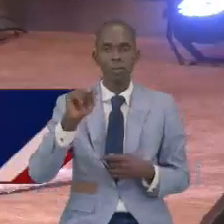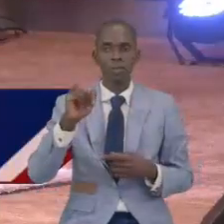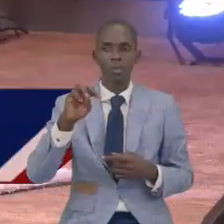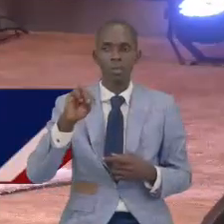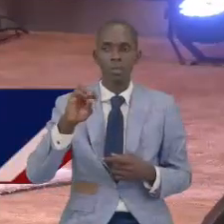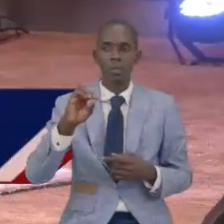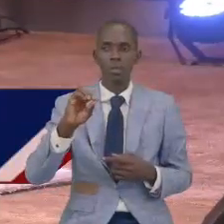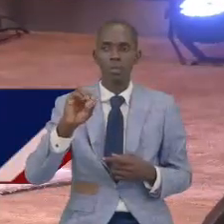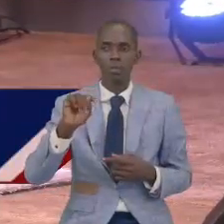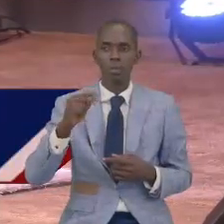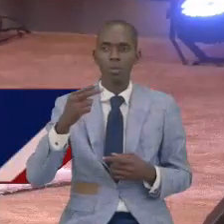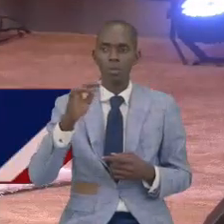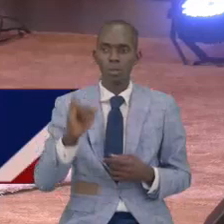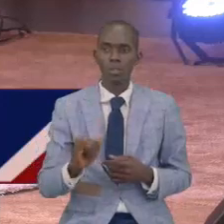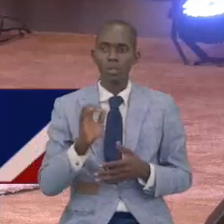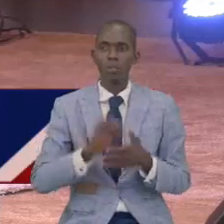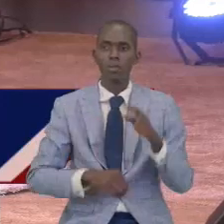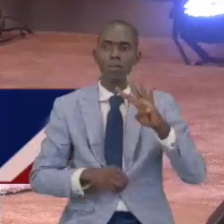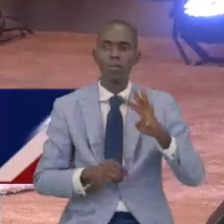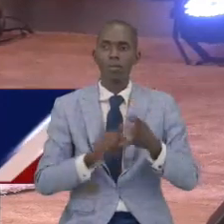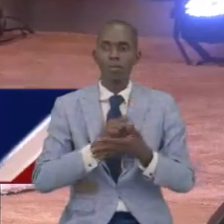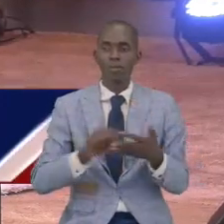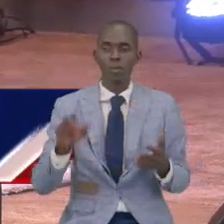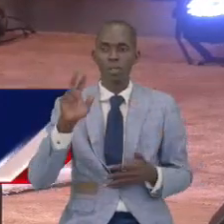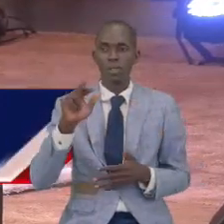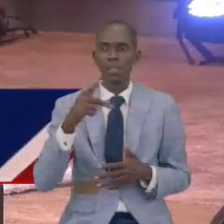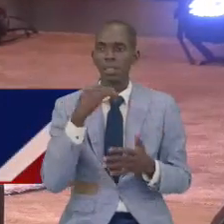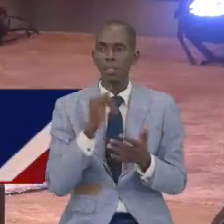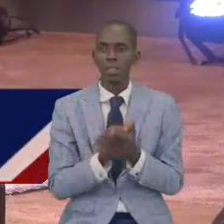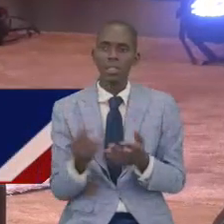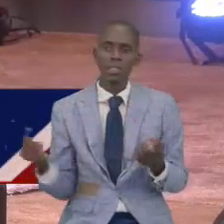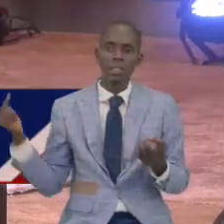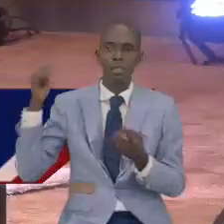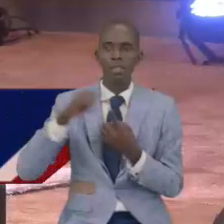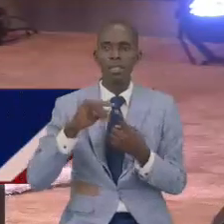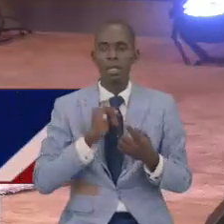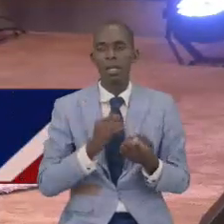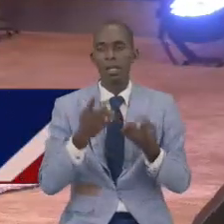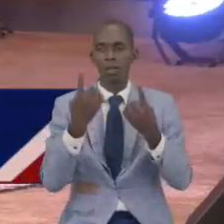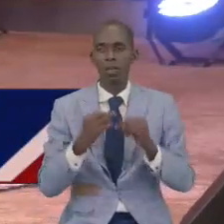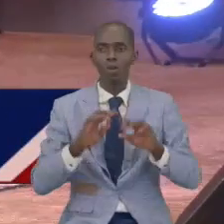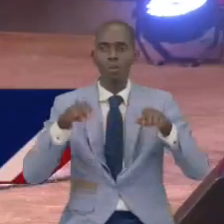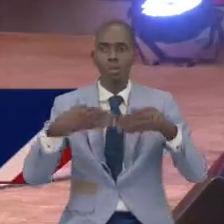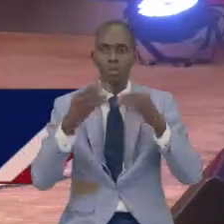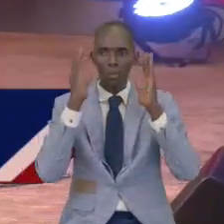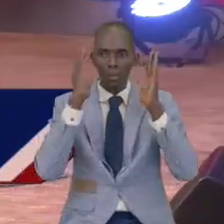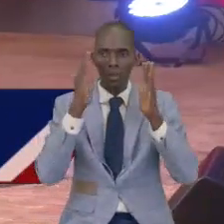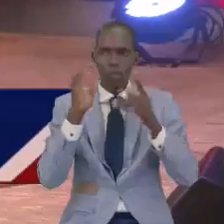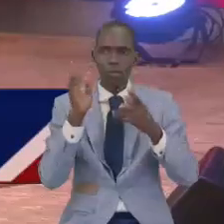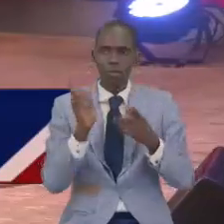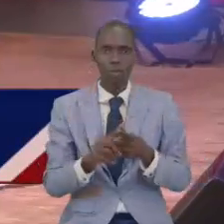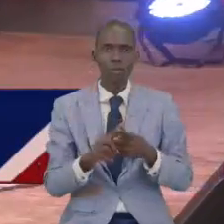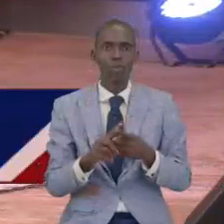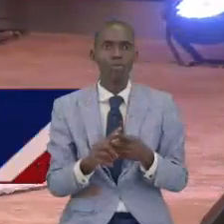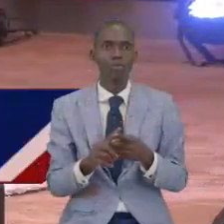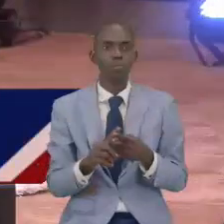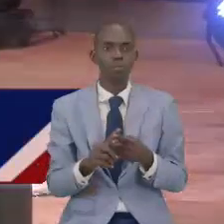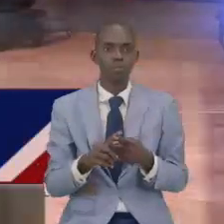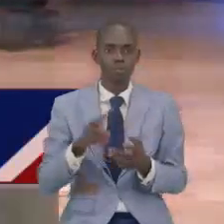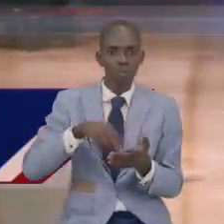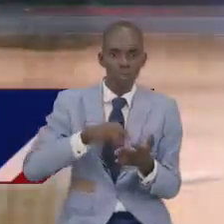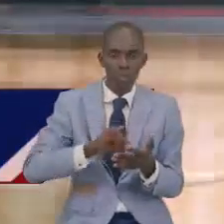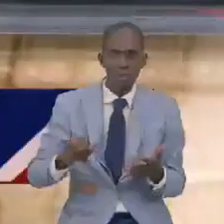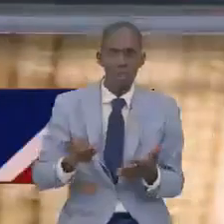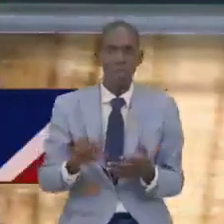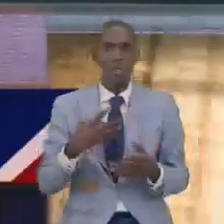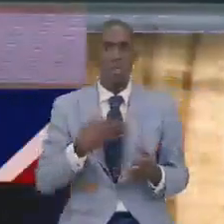It says, till I come, give attendance to reading, to exhortation, to